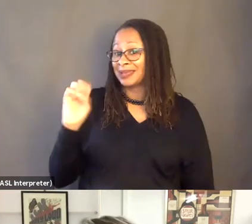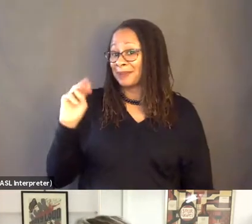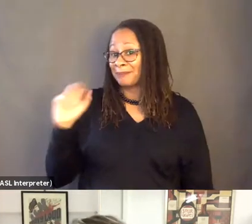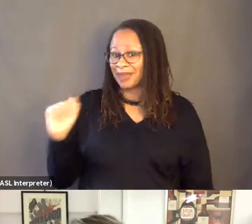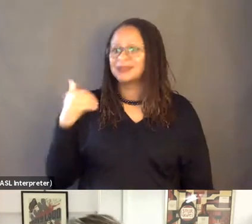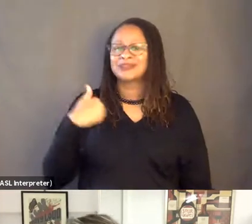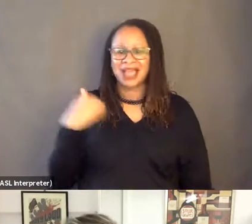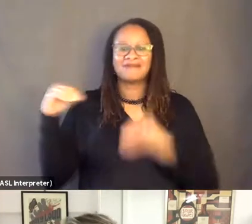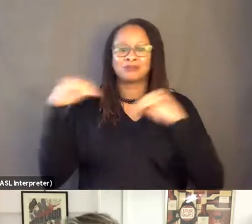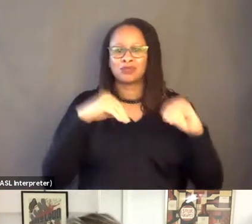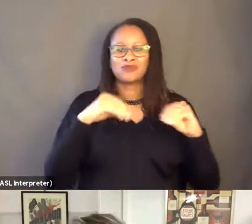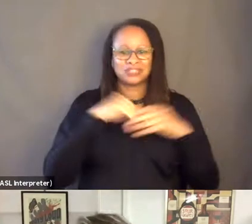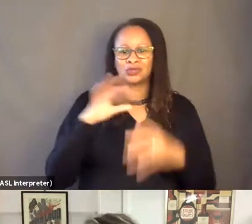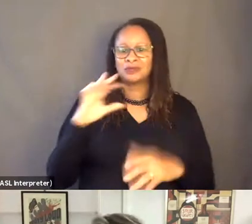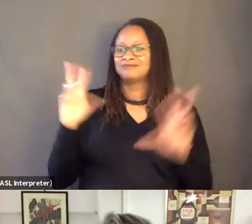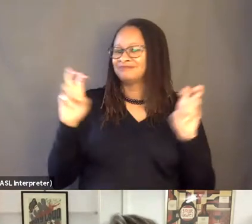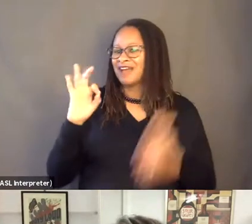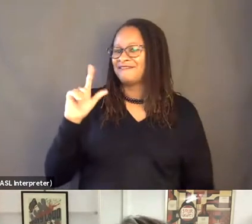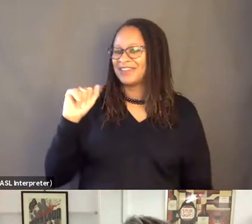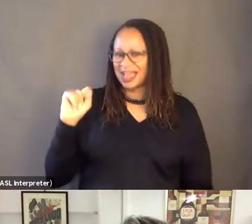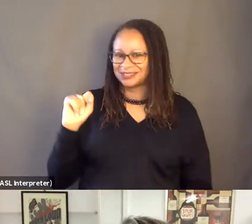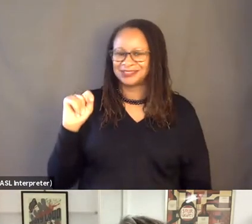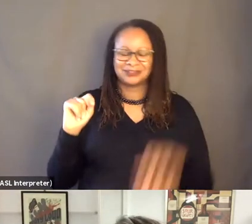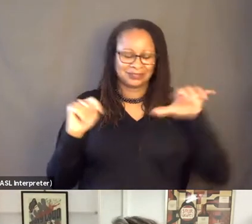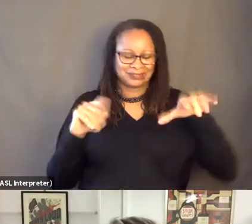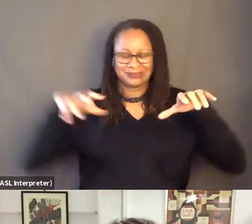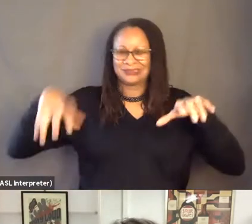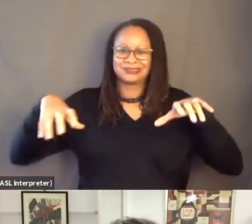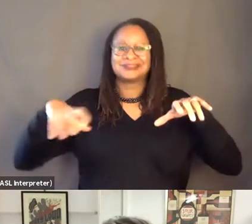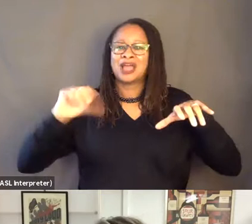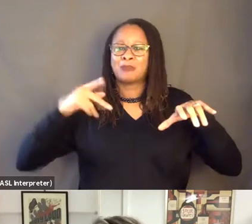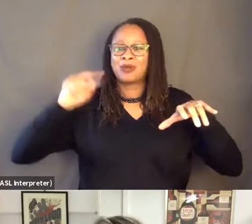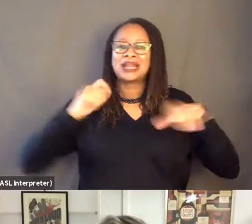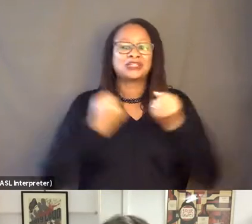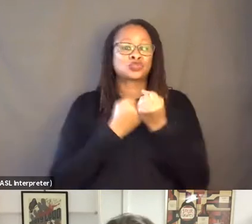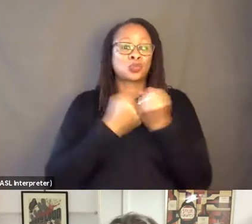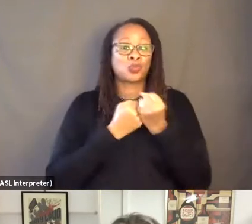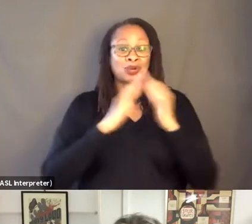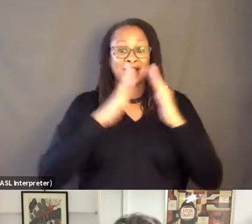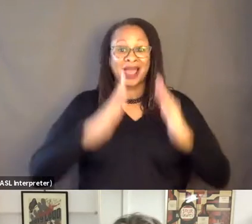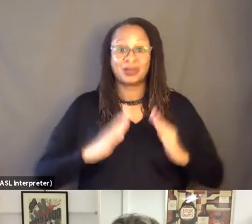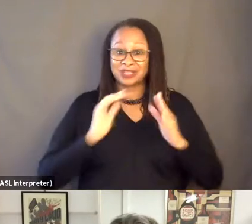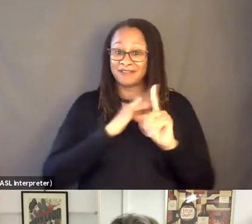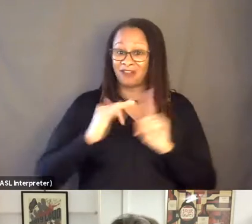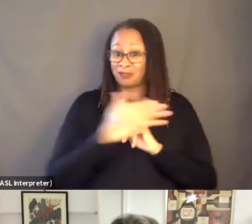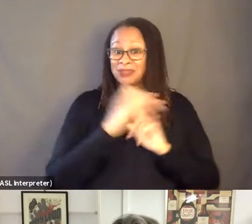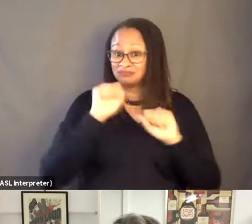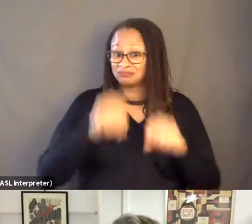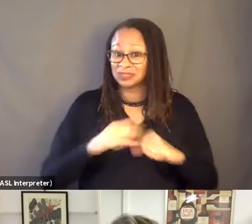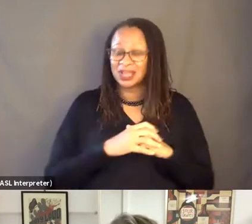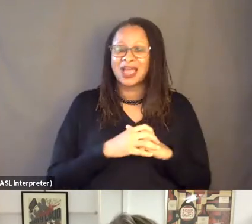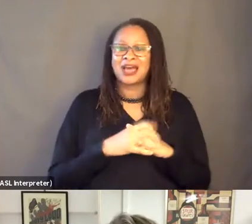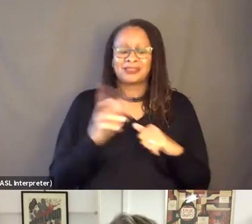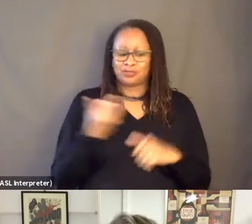into flats that are opposite each other in that supported housing environment. So they've moved away from home. They're loving it, I